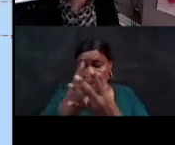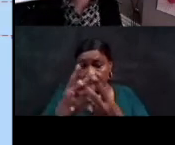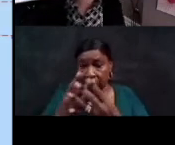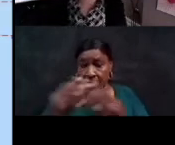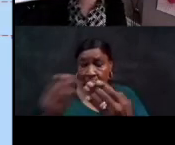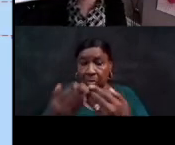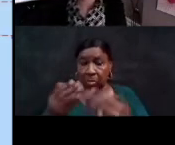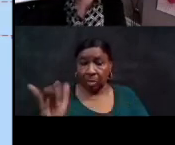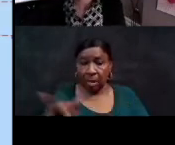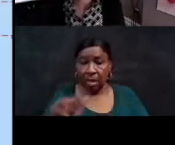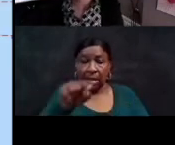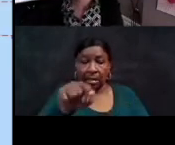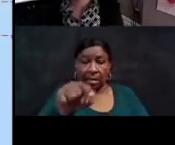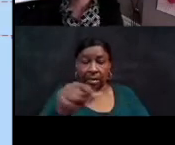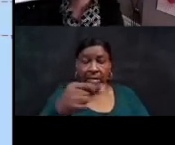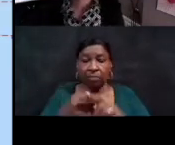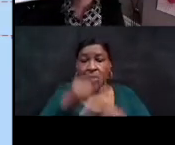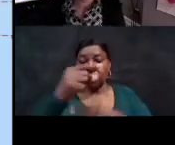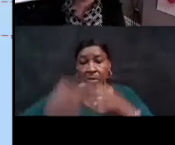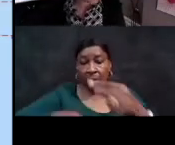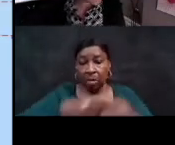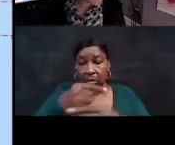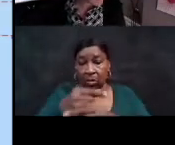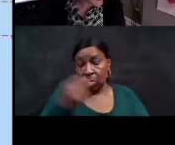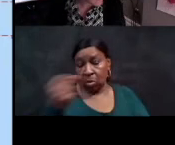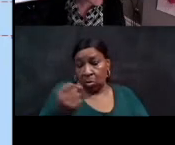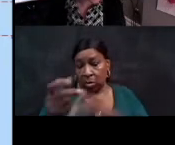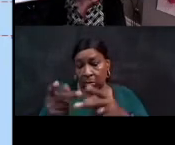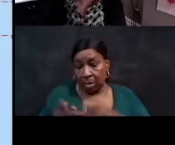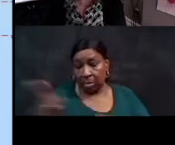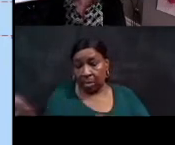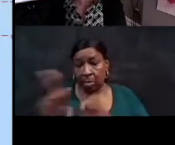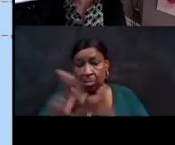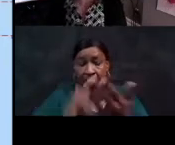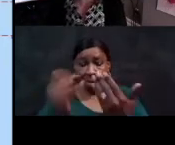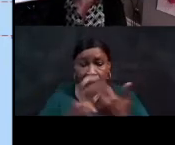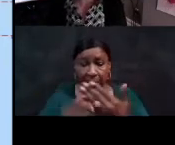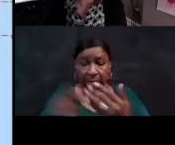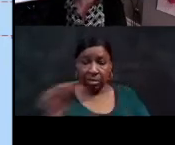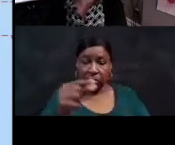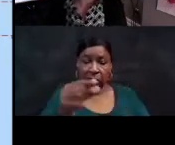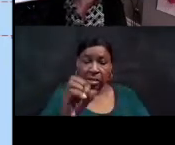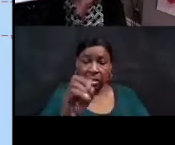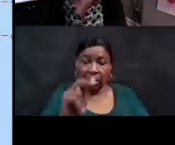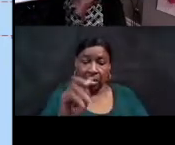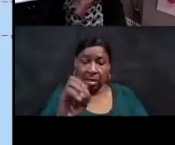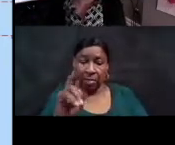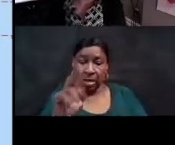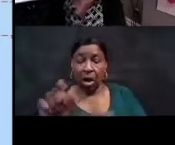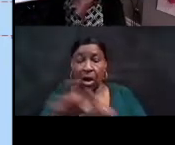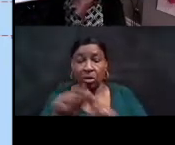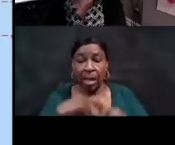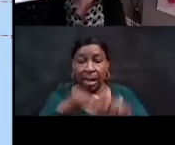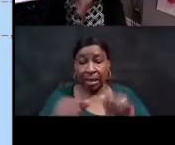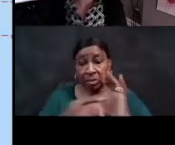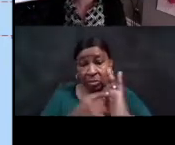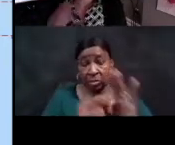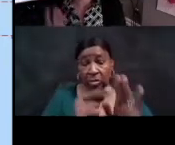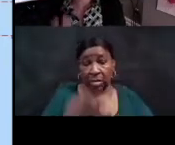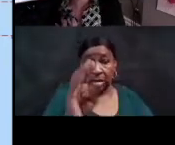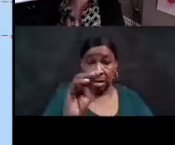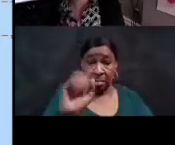like. This one is from the Global Detention Project based in Geneva. And I often point out when I show this map that one of